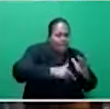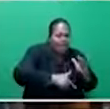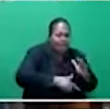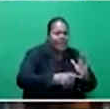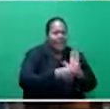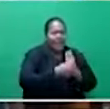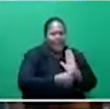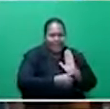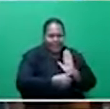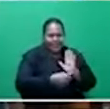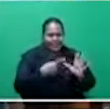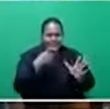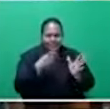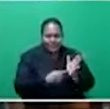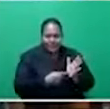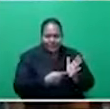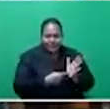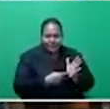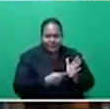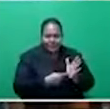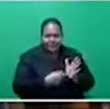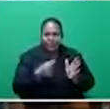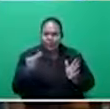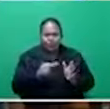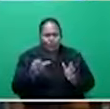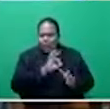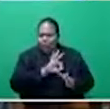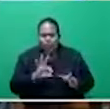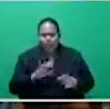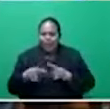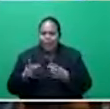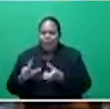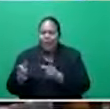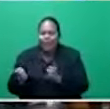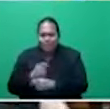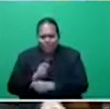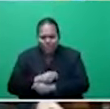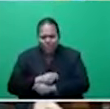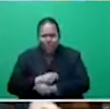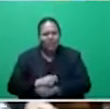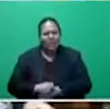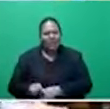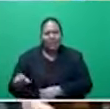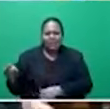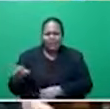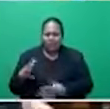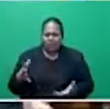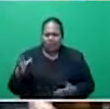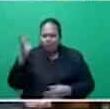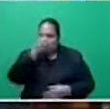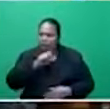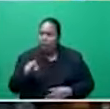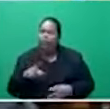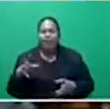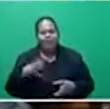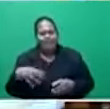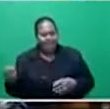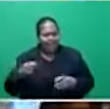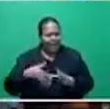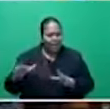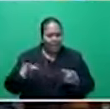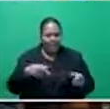that is technically where it should rest, not in a climate change. You see, again, this very crass analysis. We found, they took out the mining,